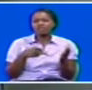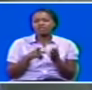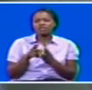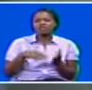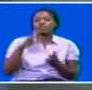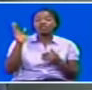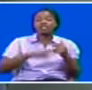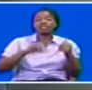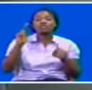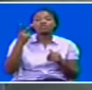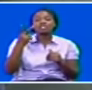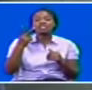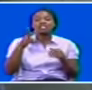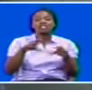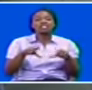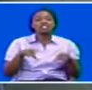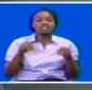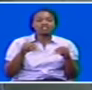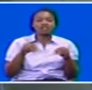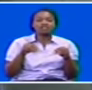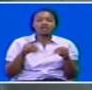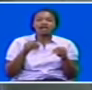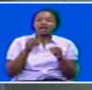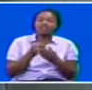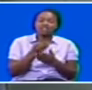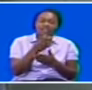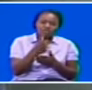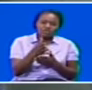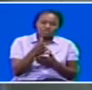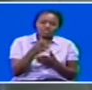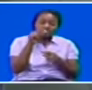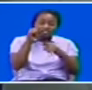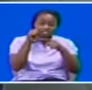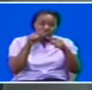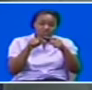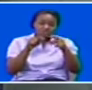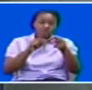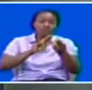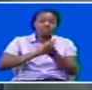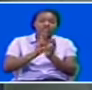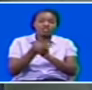twice what they receive as the annual allocation in the Division of Revenue Bill.